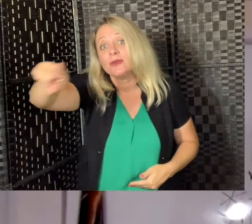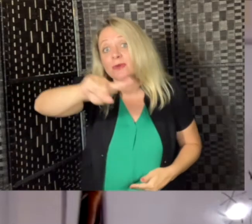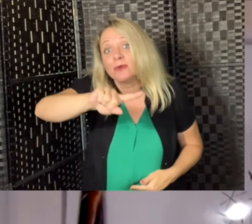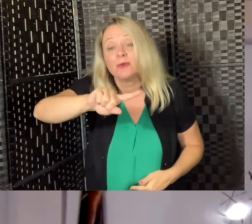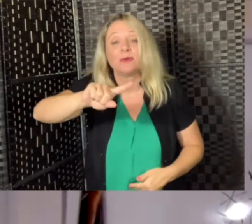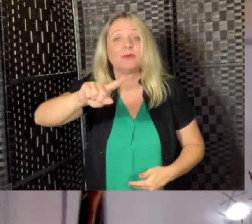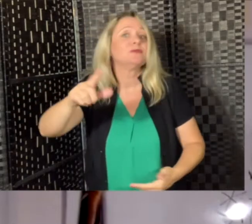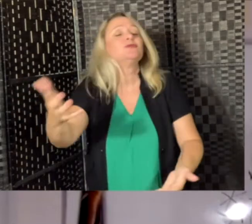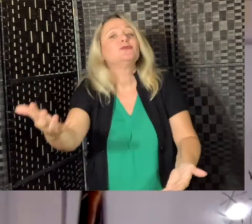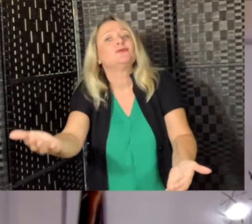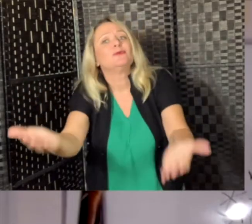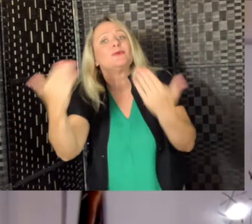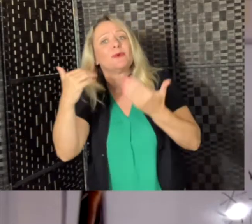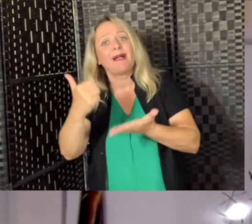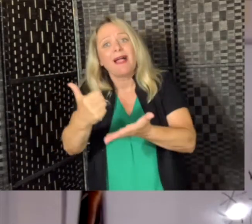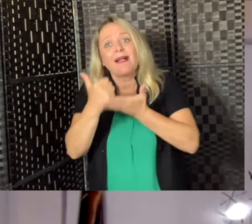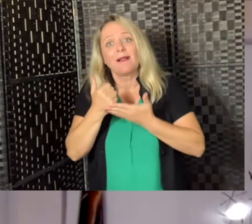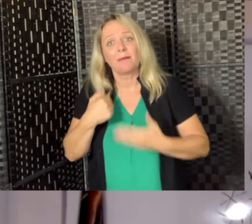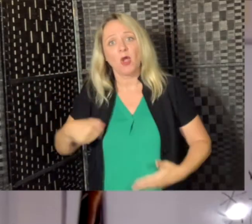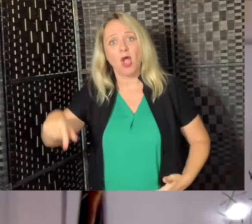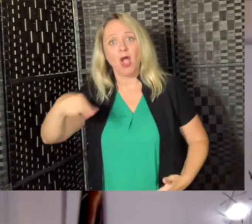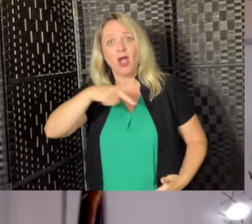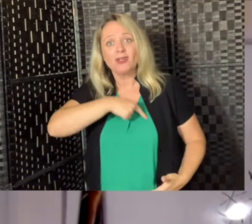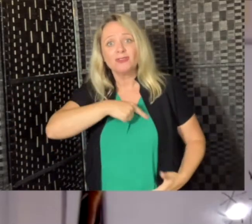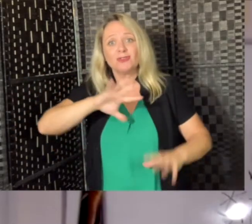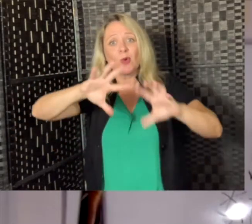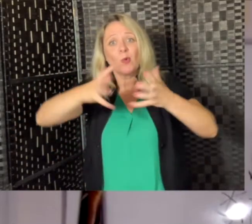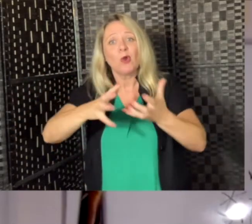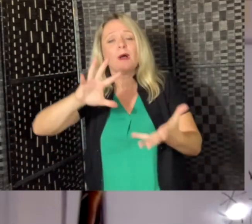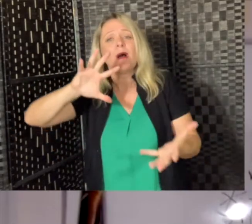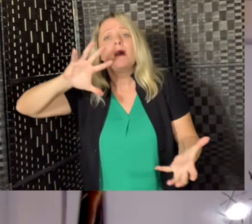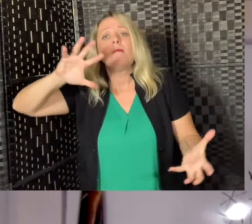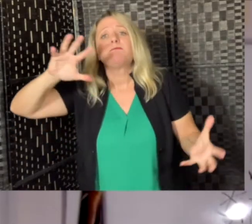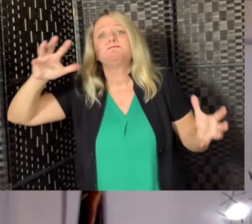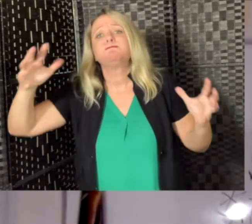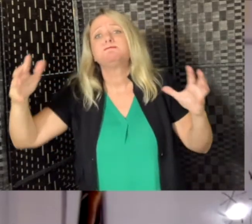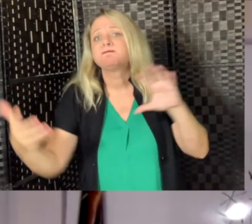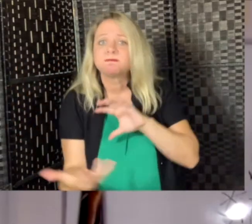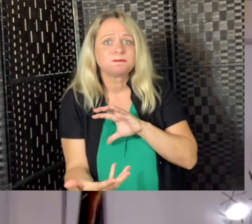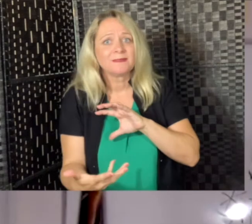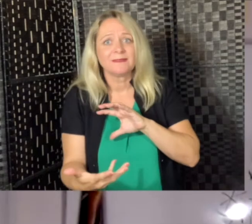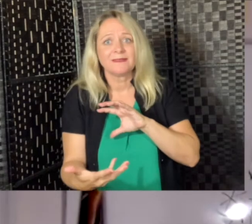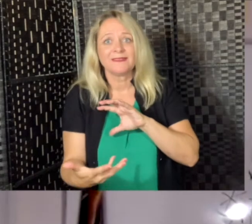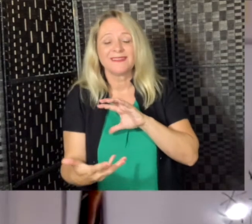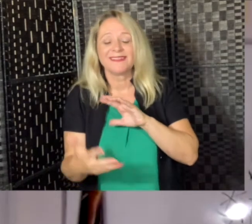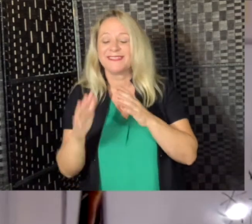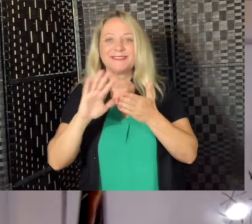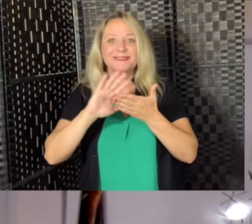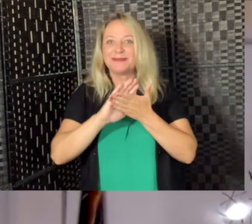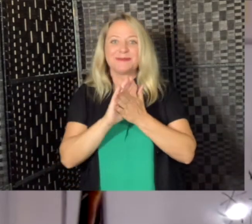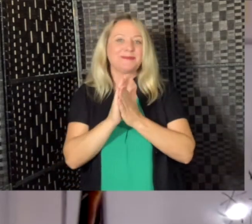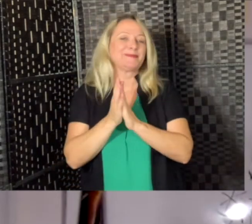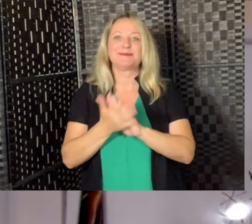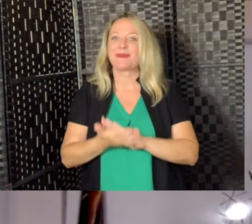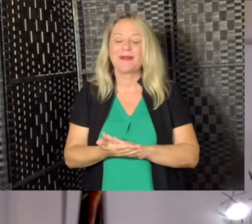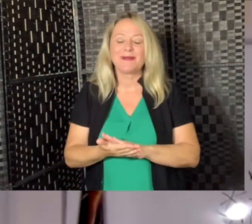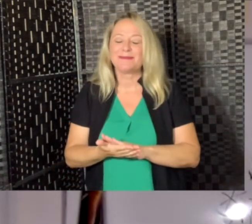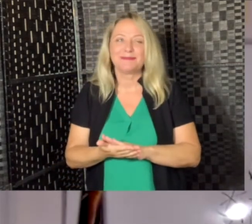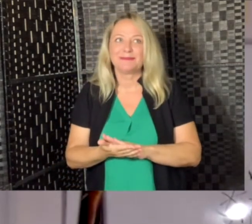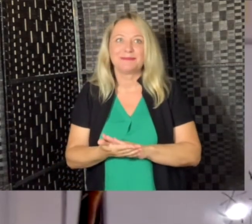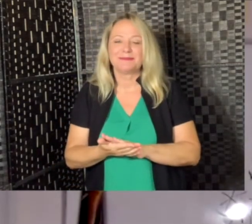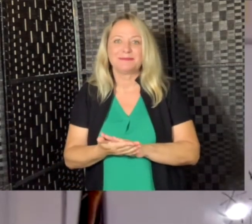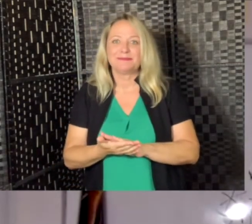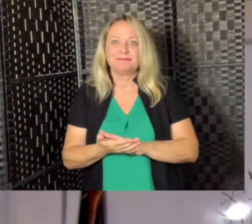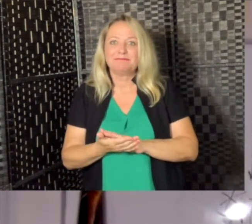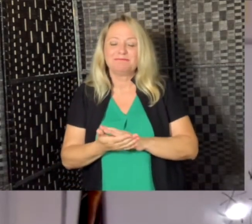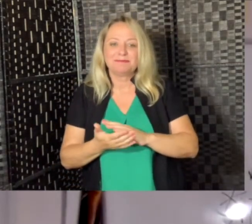that travel to the other world as their first step in when they have an encounter. Tell me